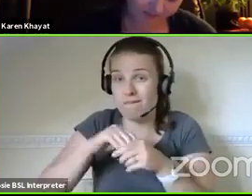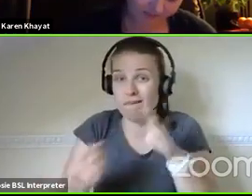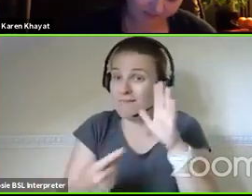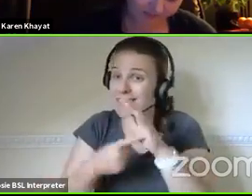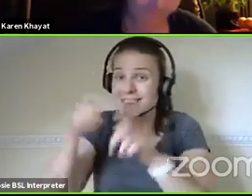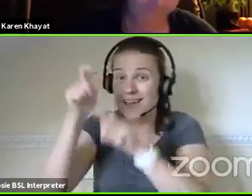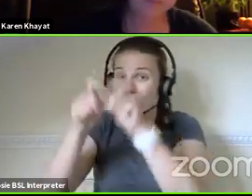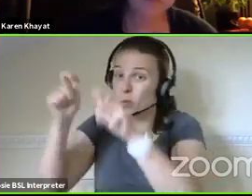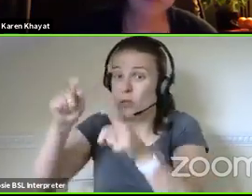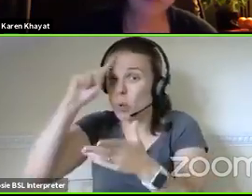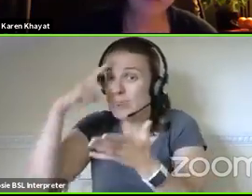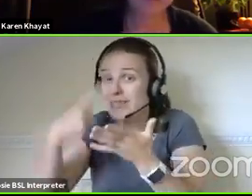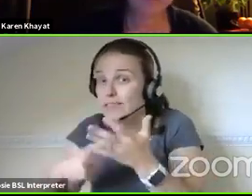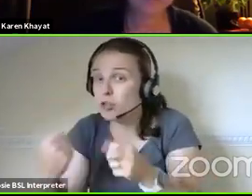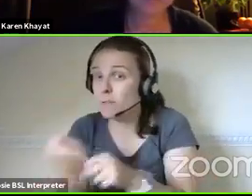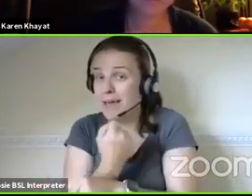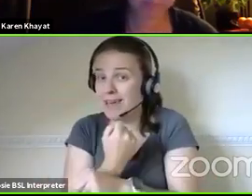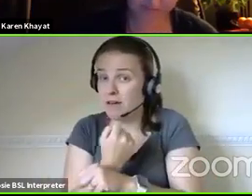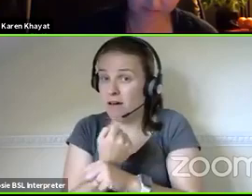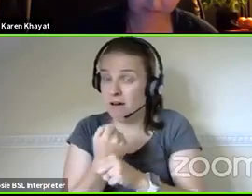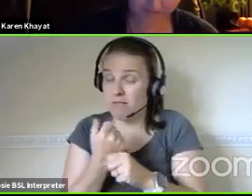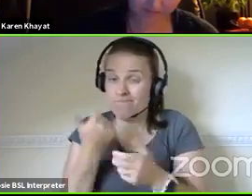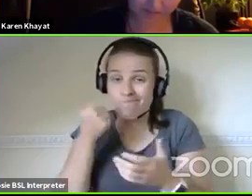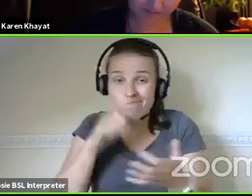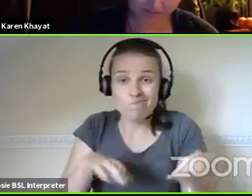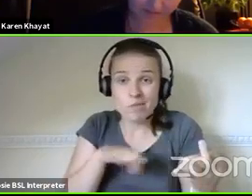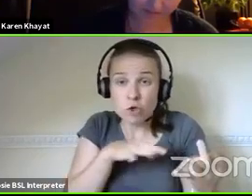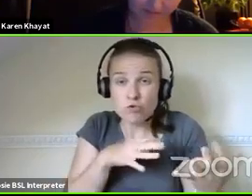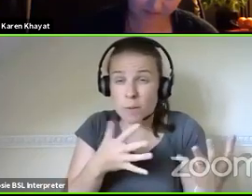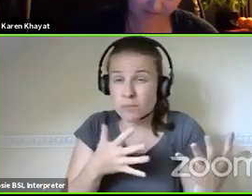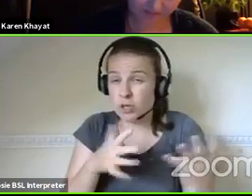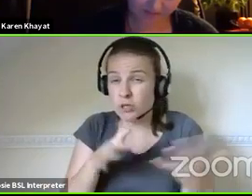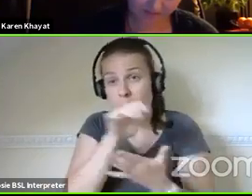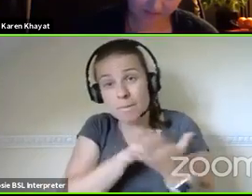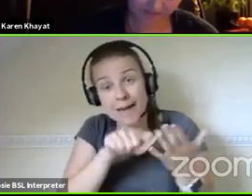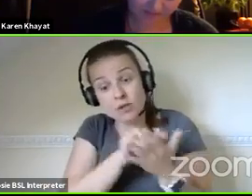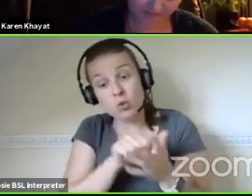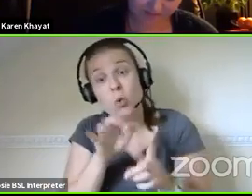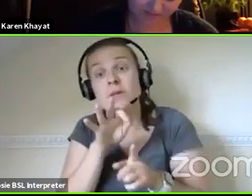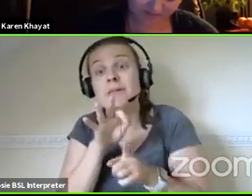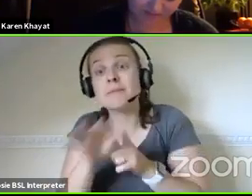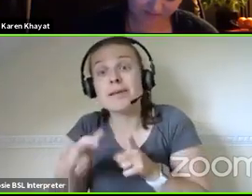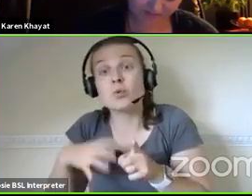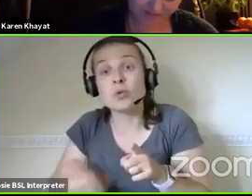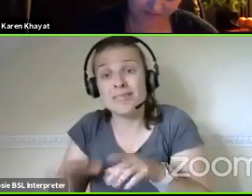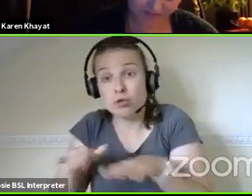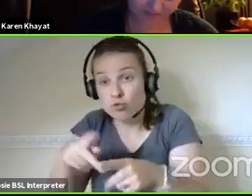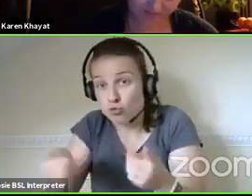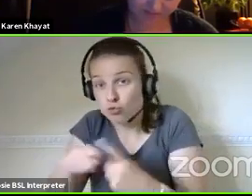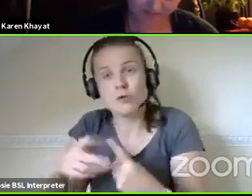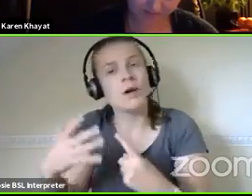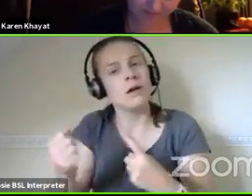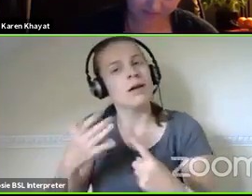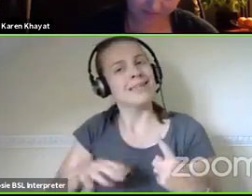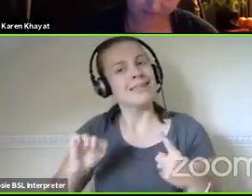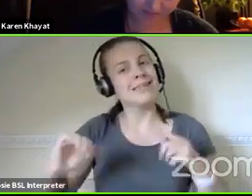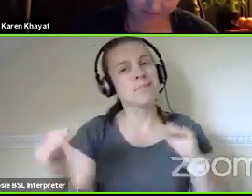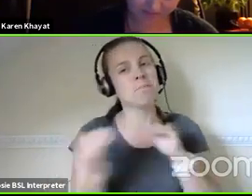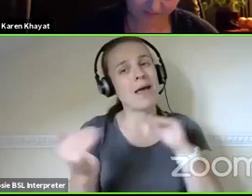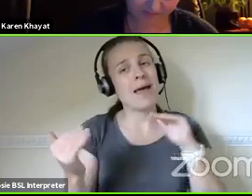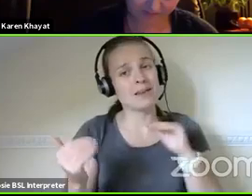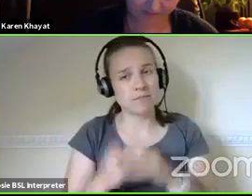and that the special needs of children's groups, especially in developing countries, are met? I don't know if that's one for